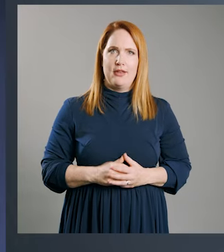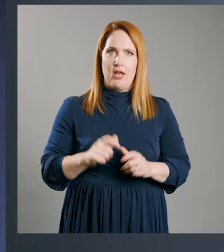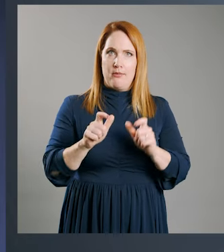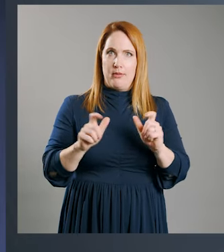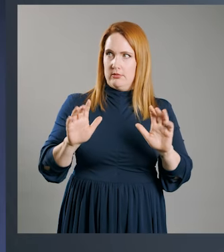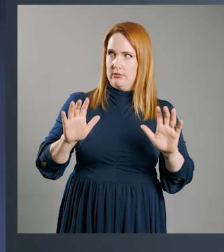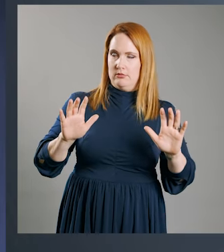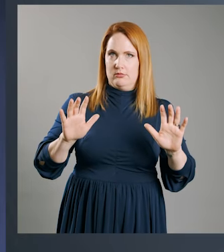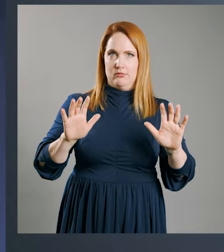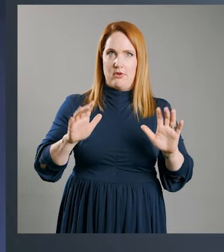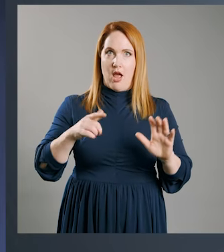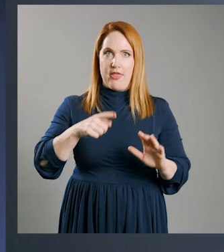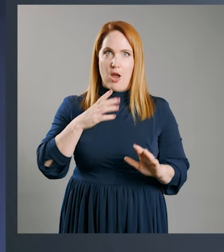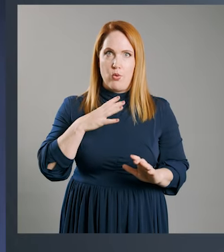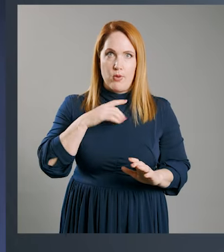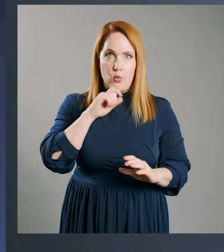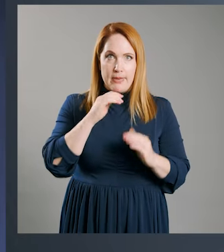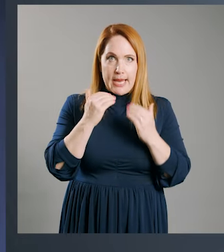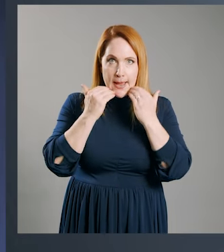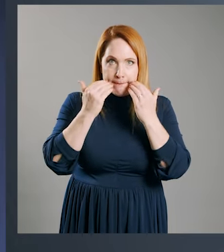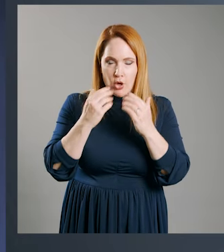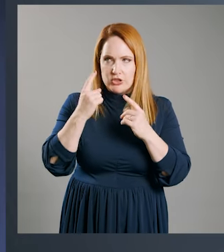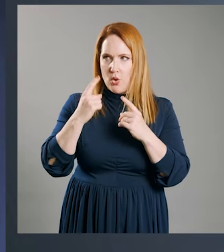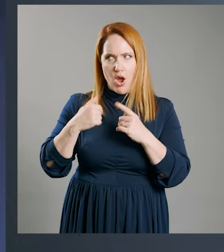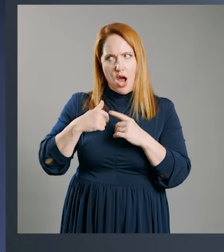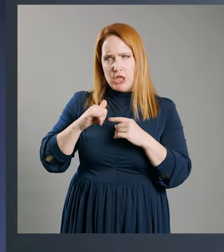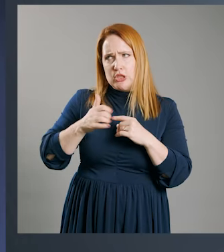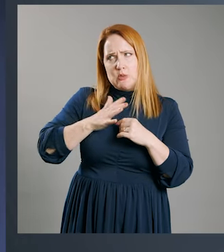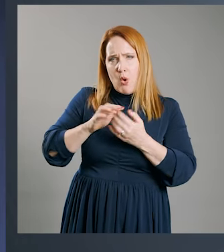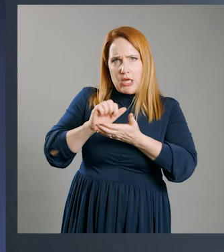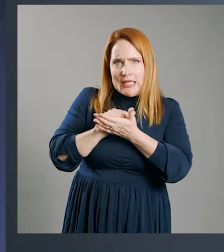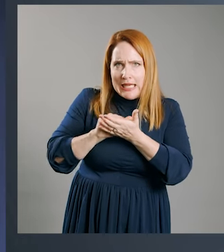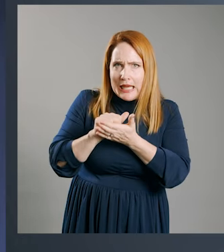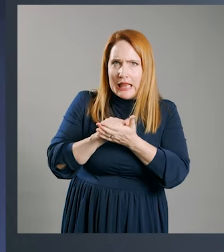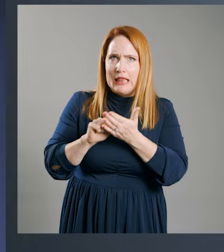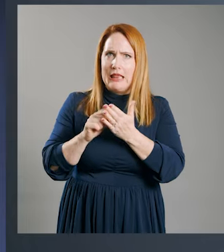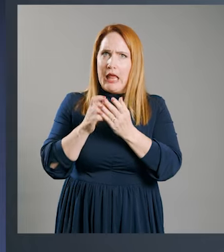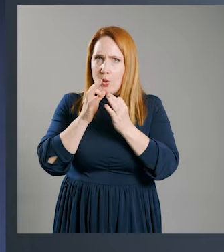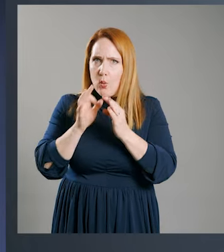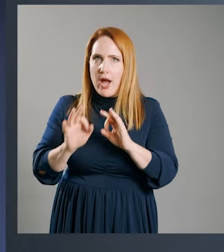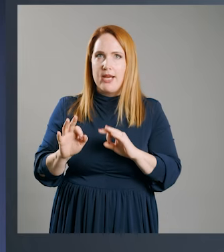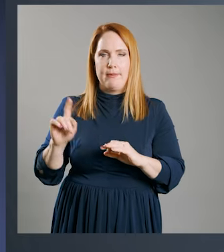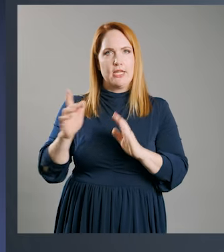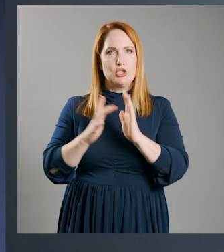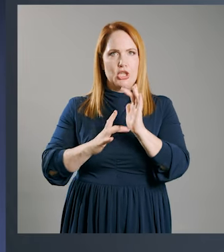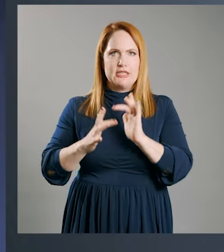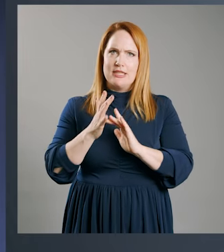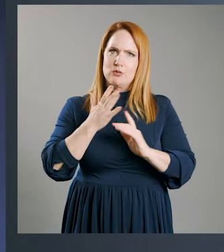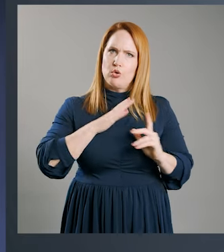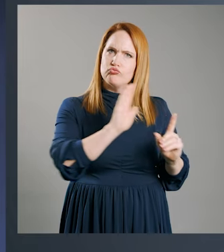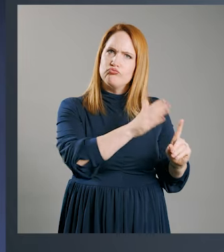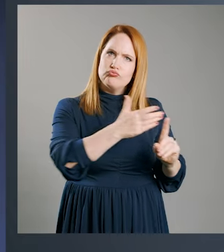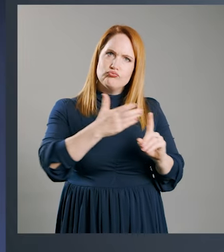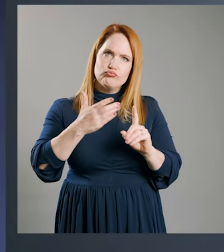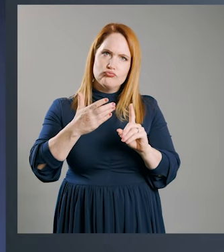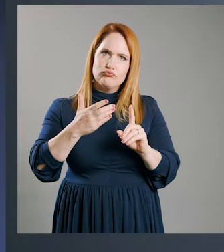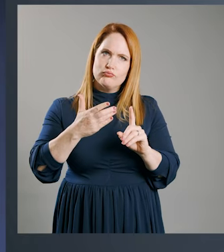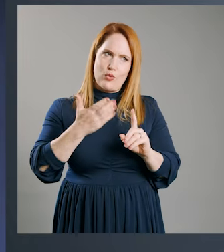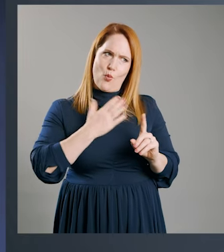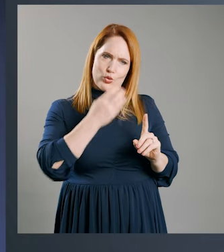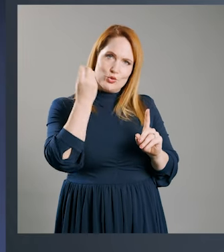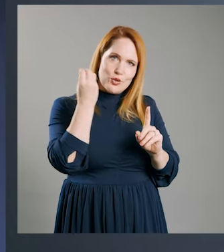so kind of worried. She must have been so embarrassed. She was thinking, I just wanted to do it quietly. But Jesus wanted to reinstate